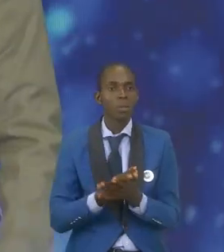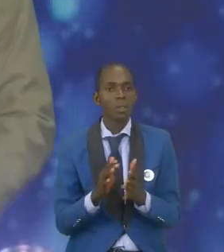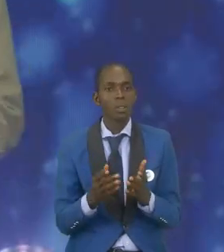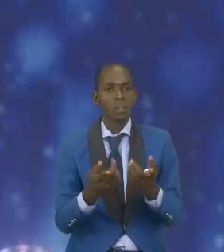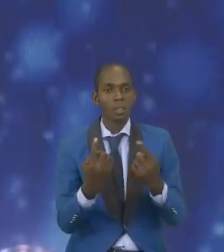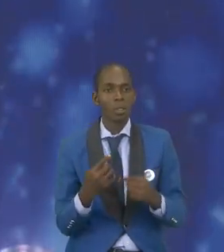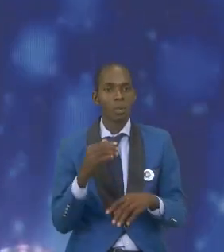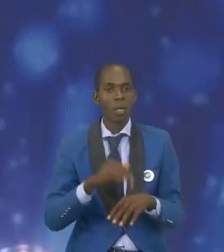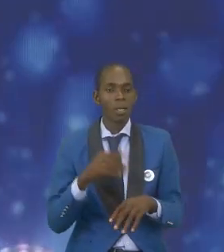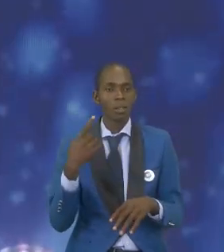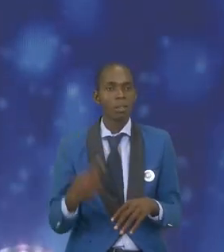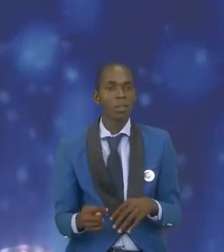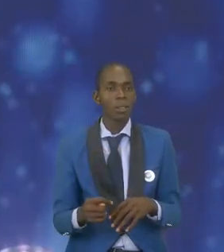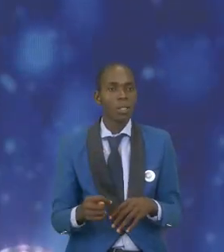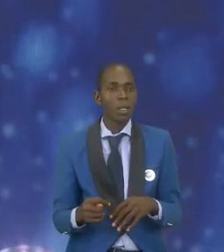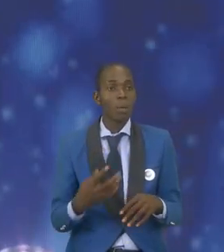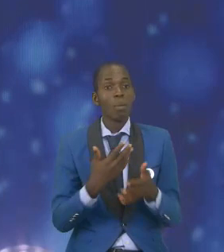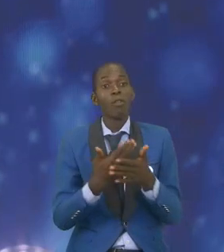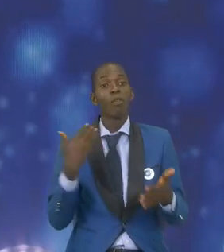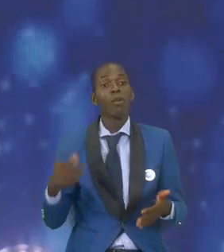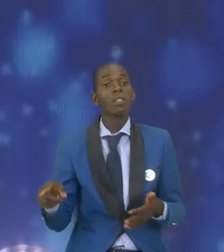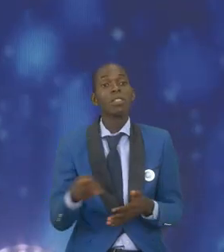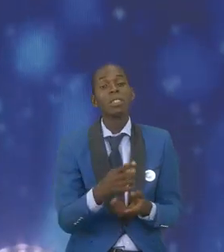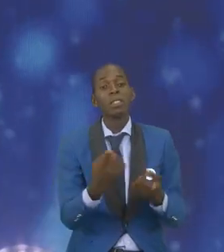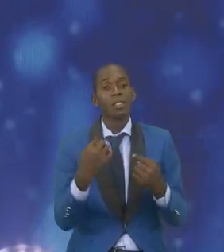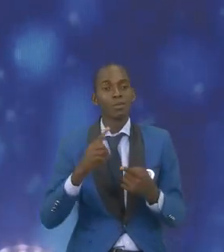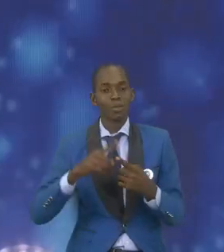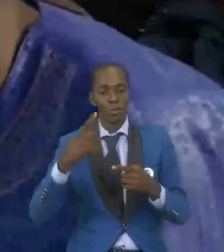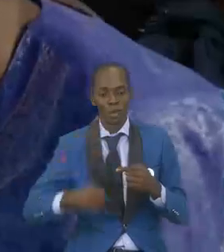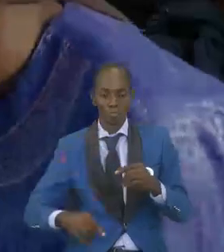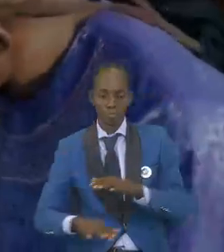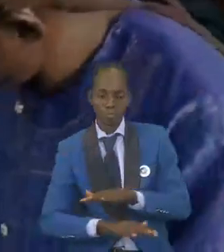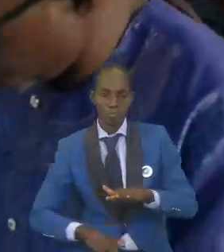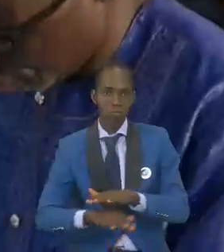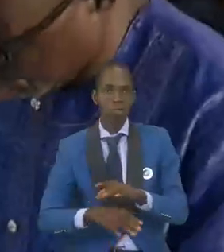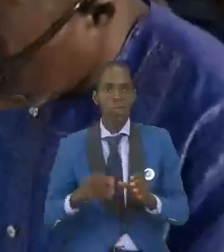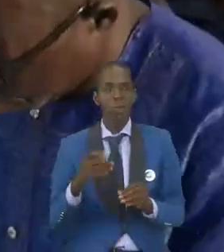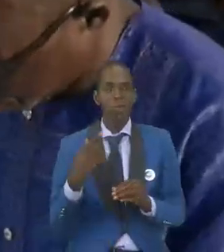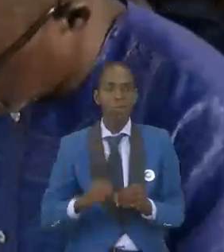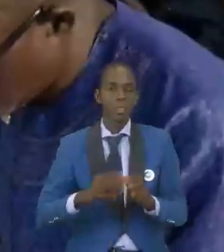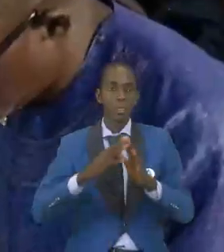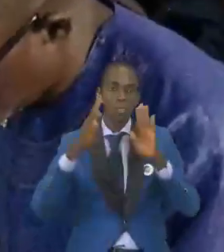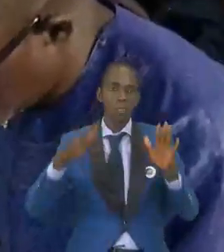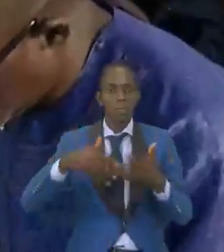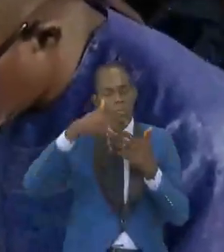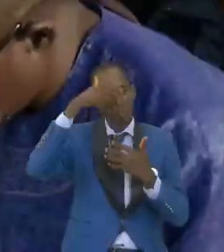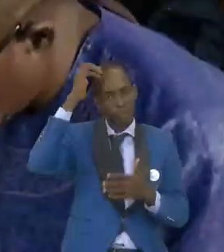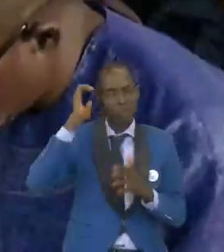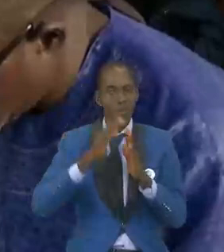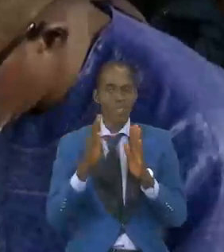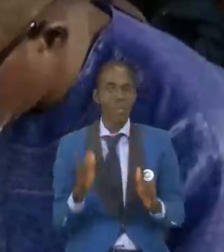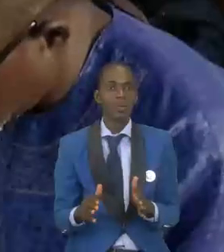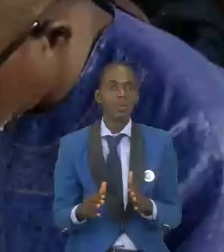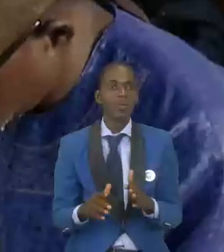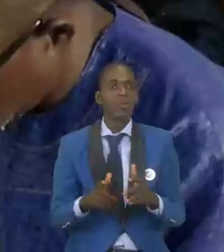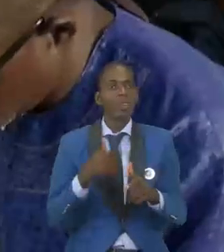bottom of the dead. Look at verse 25. In verse 25, then King Darius